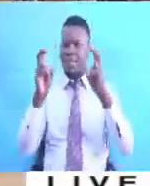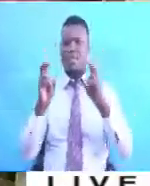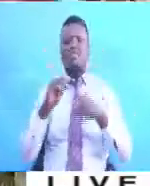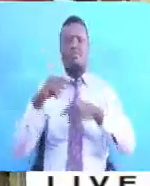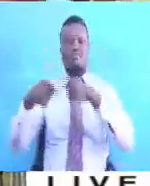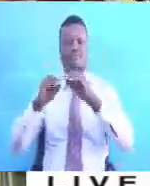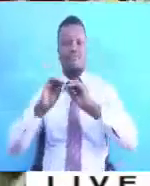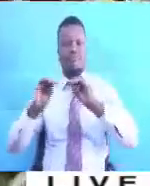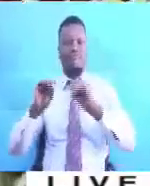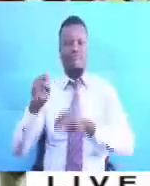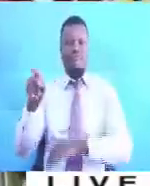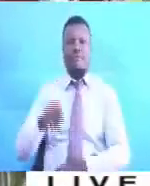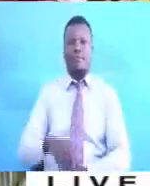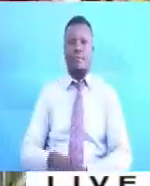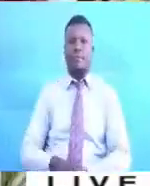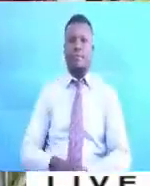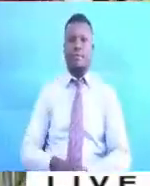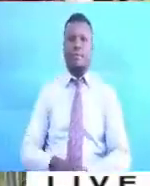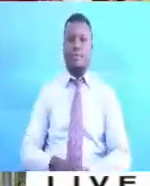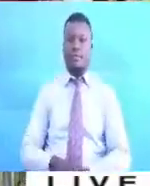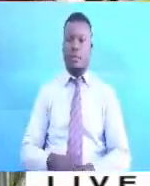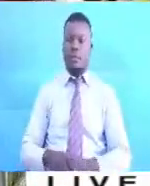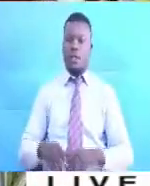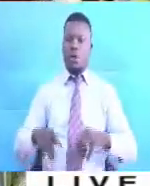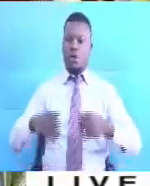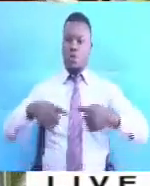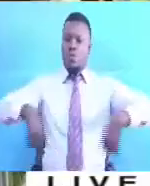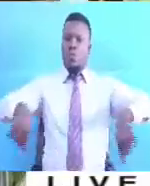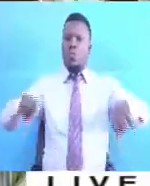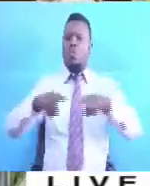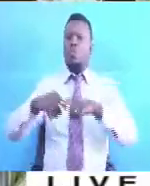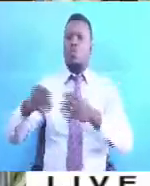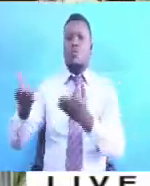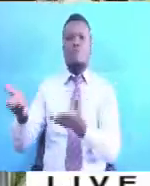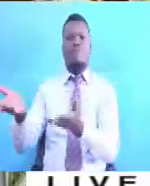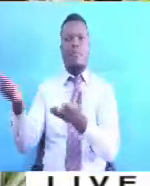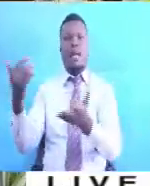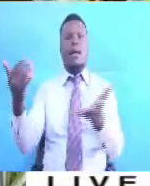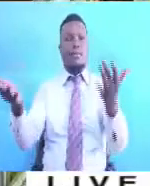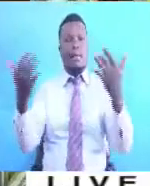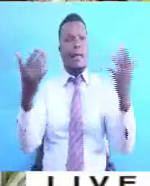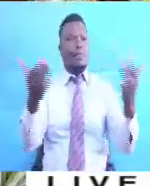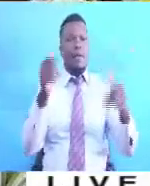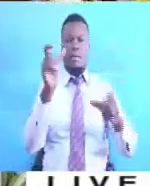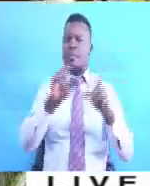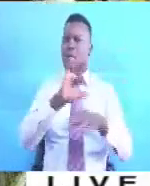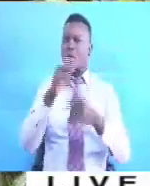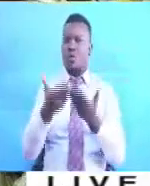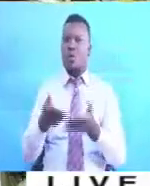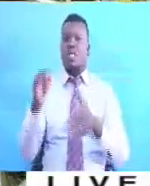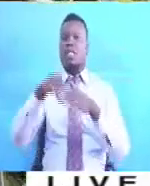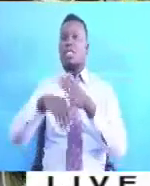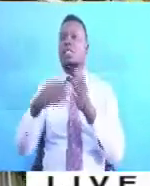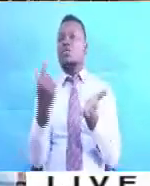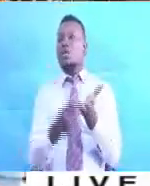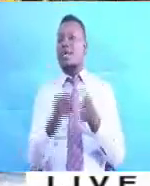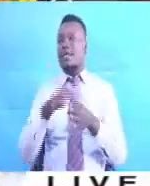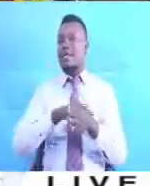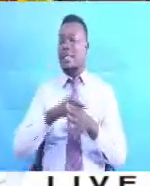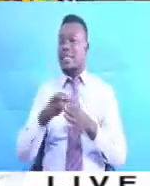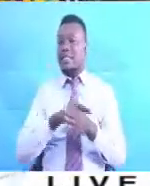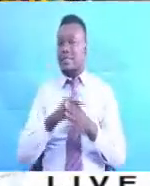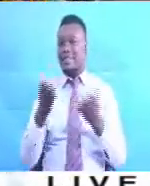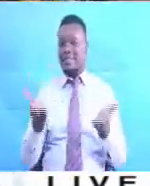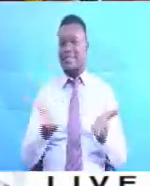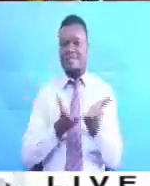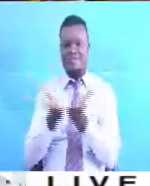prisons. We have invited all healthcare givers in Uganda prisons service, and we